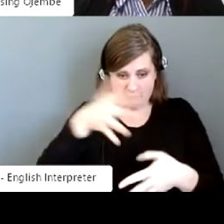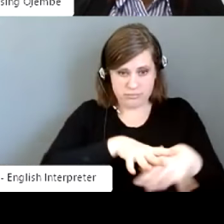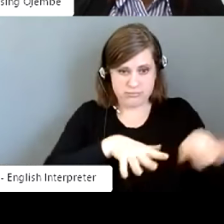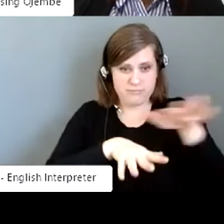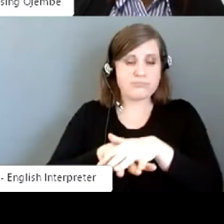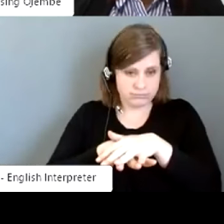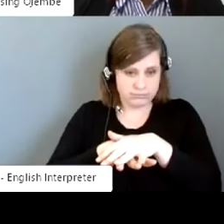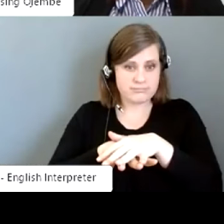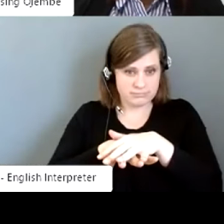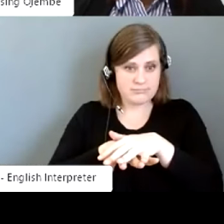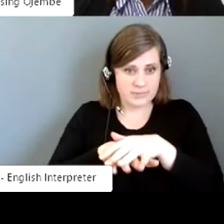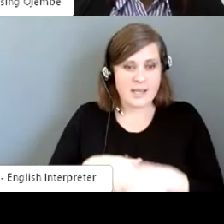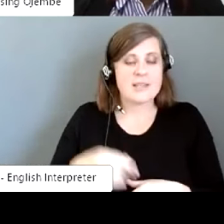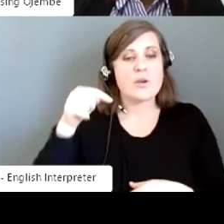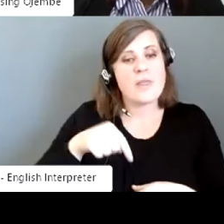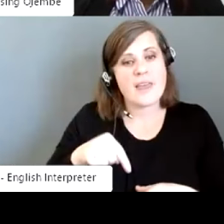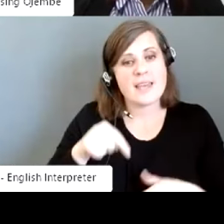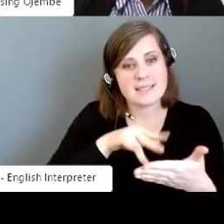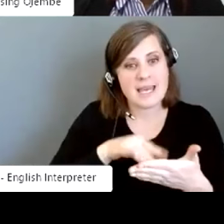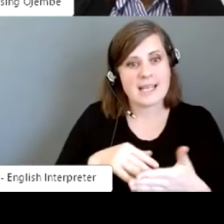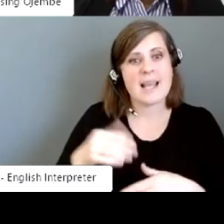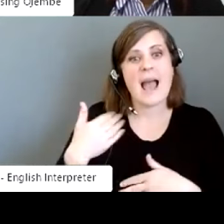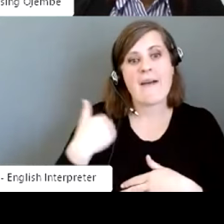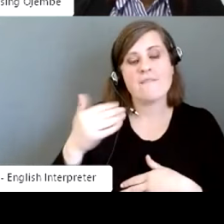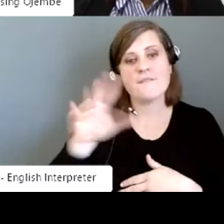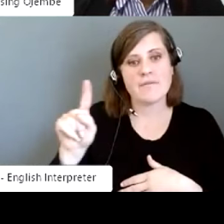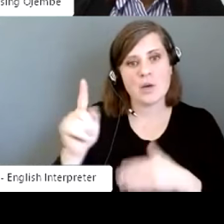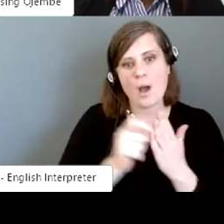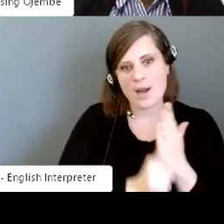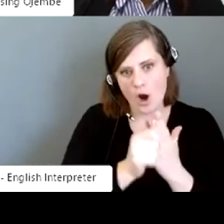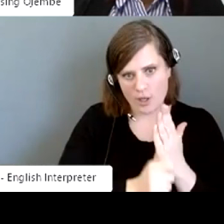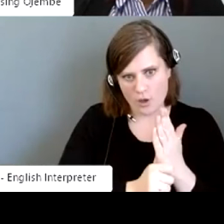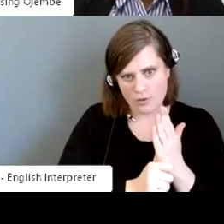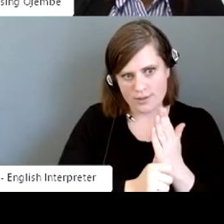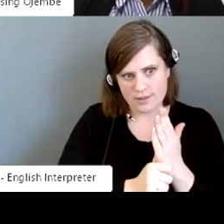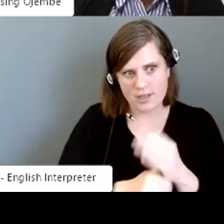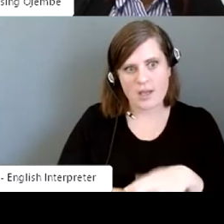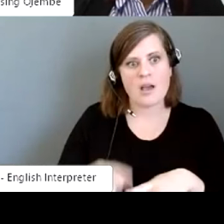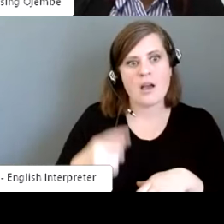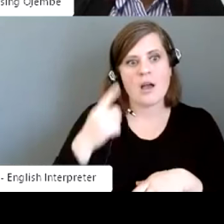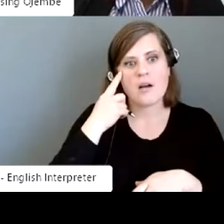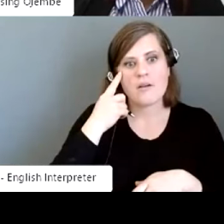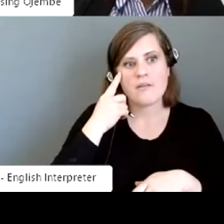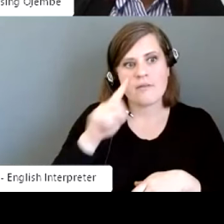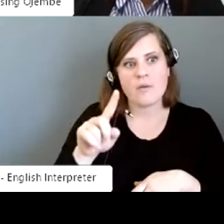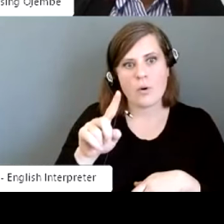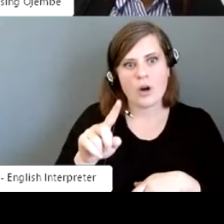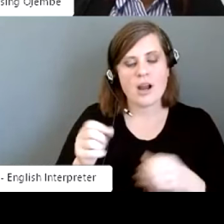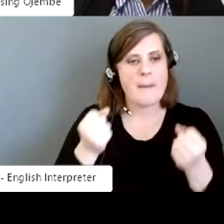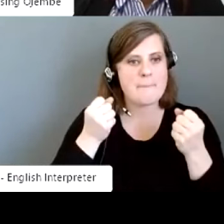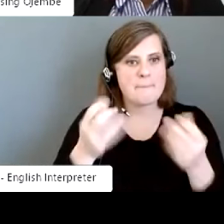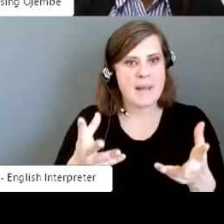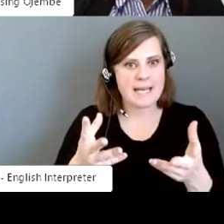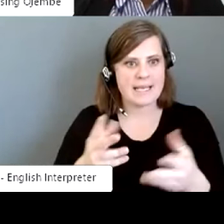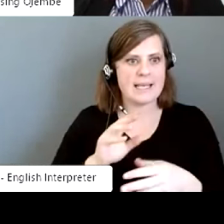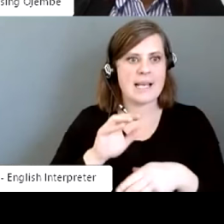of those articles. So in this study, they included 51 articles across 15 and 17 countries.